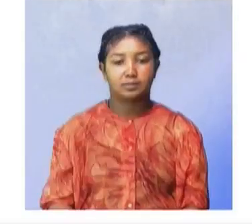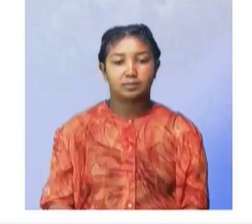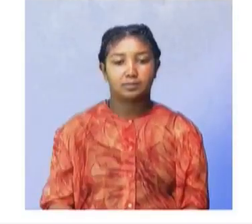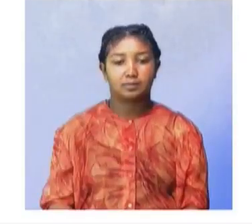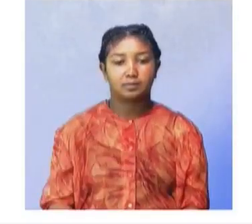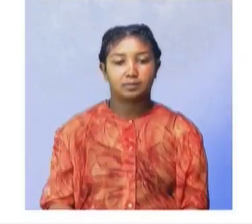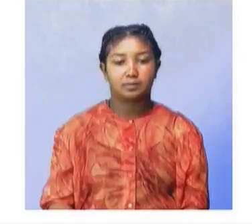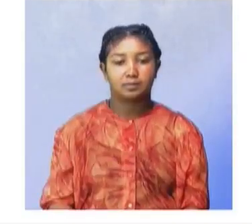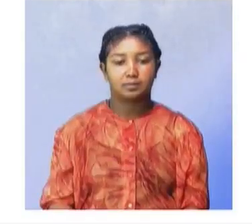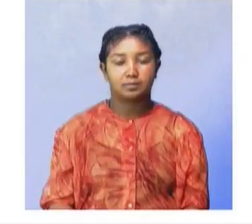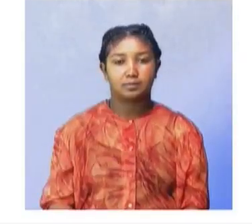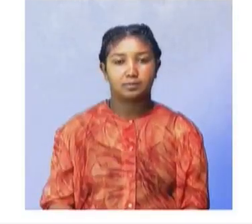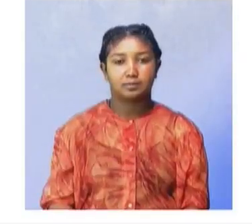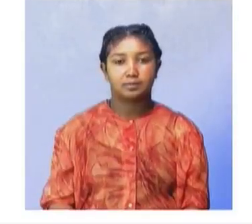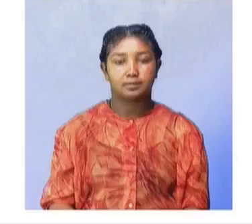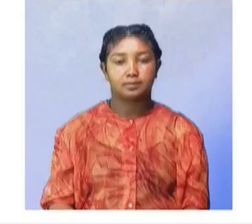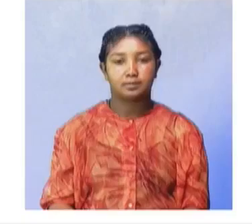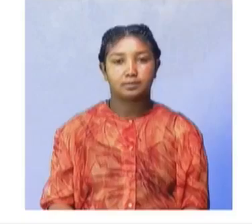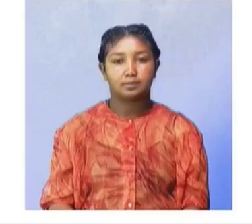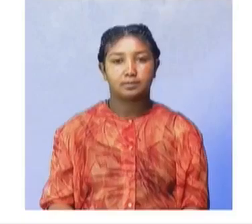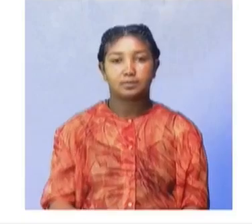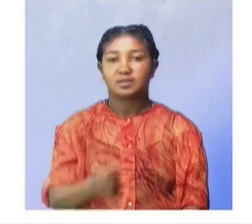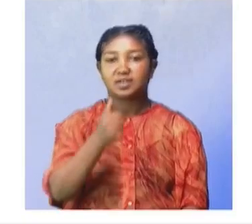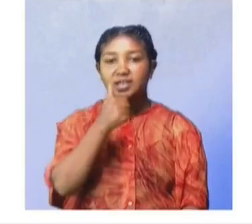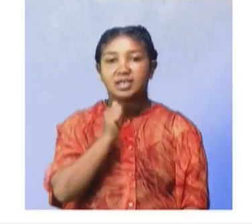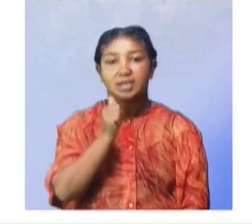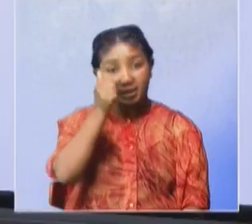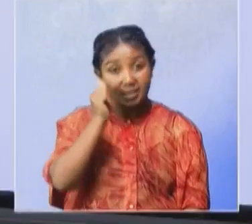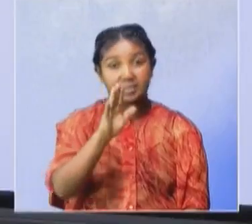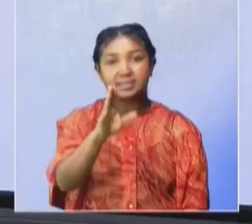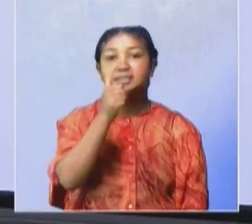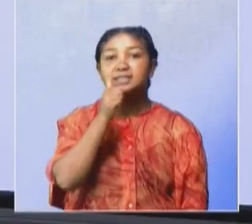to his sister.